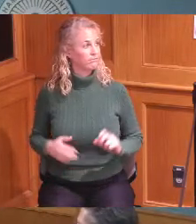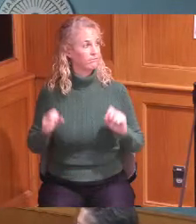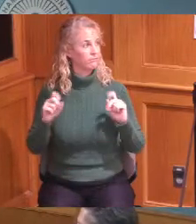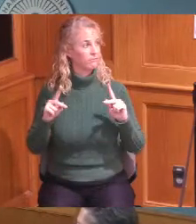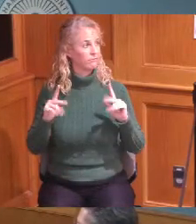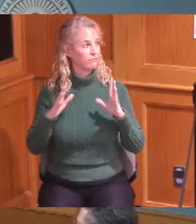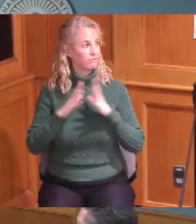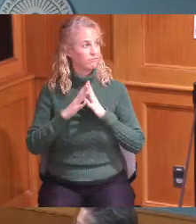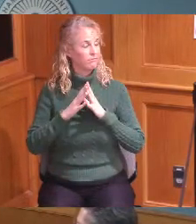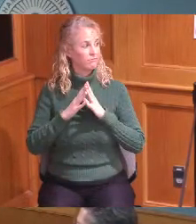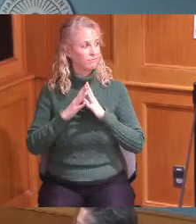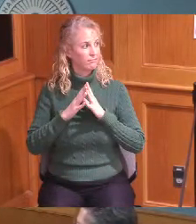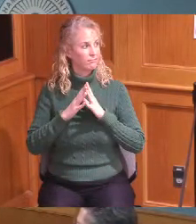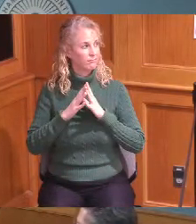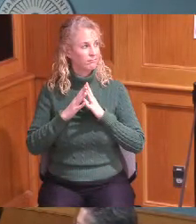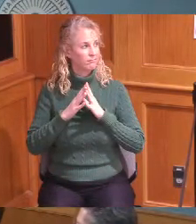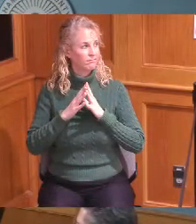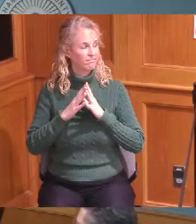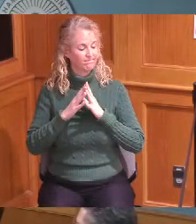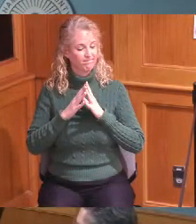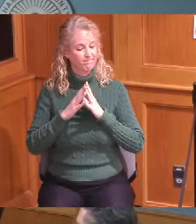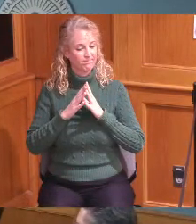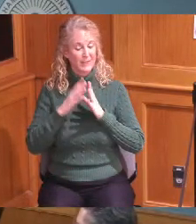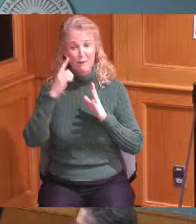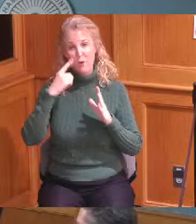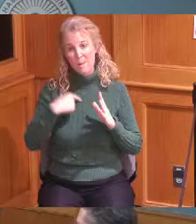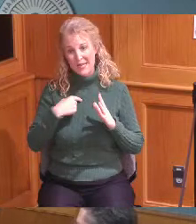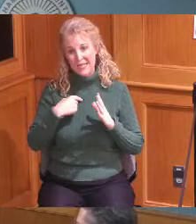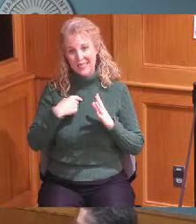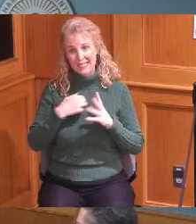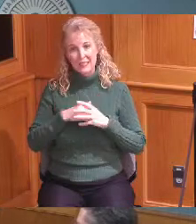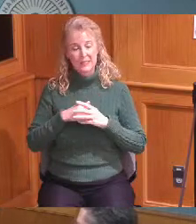I just want to say, I don't want it to,